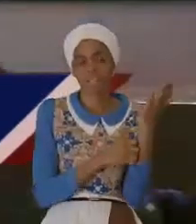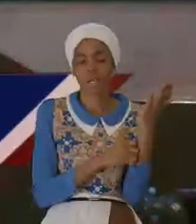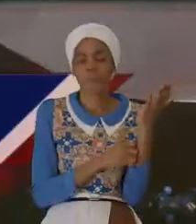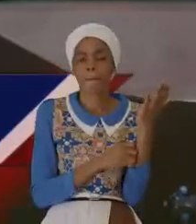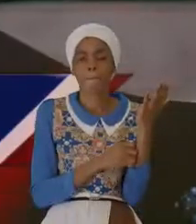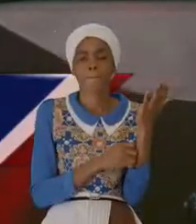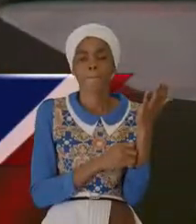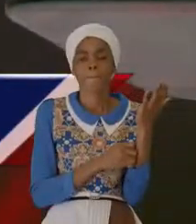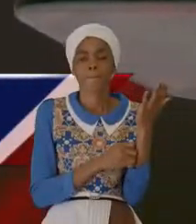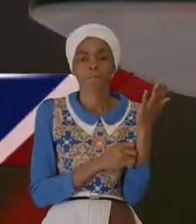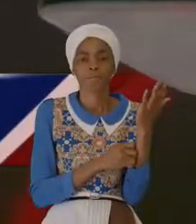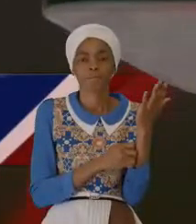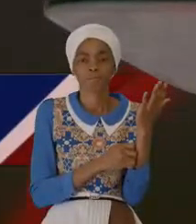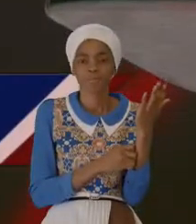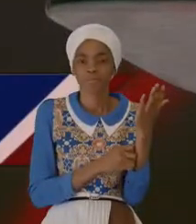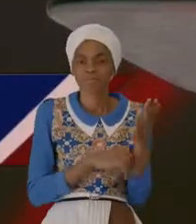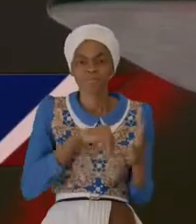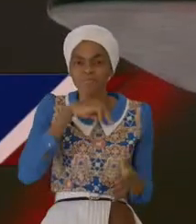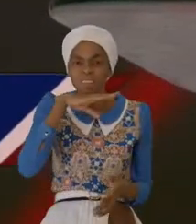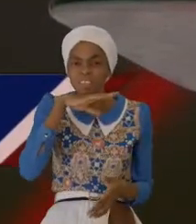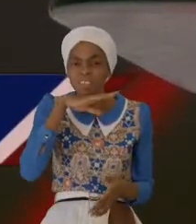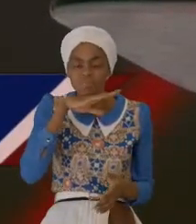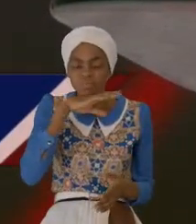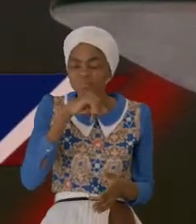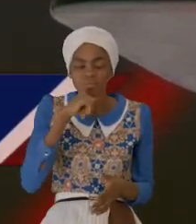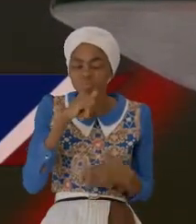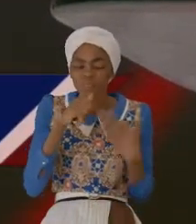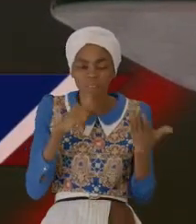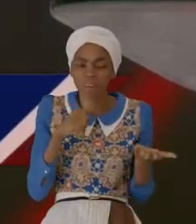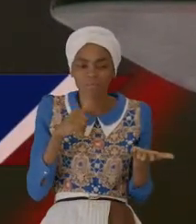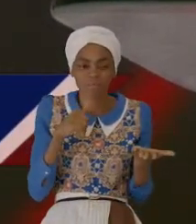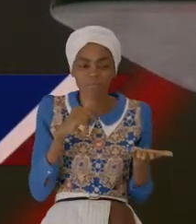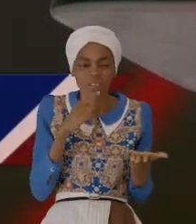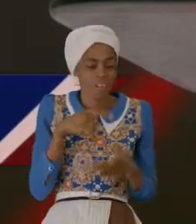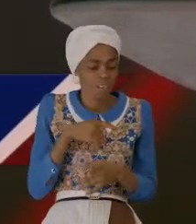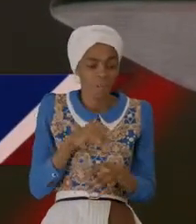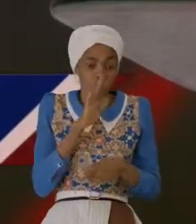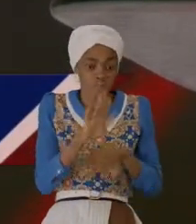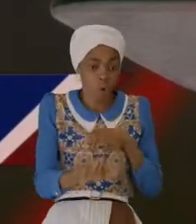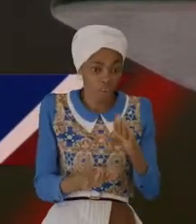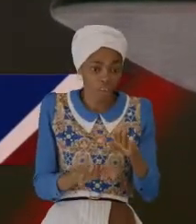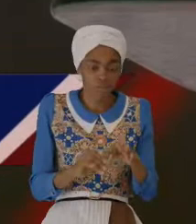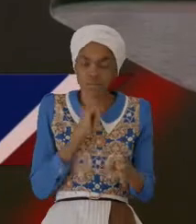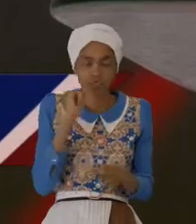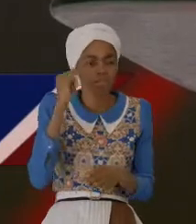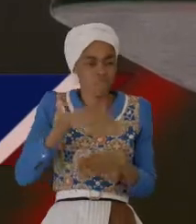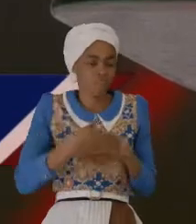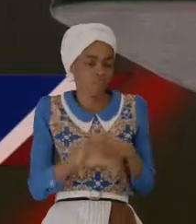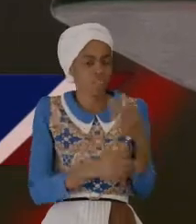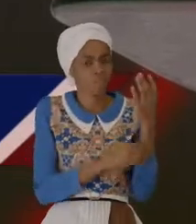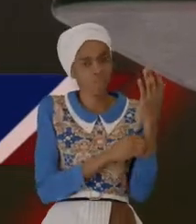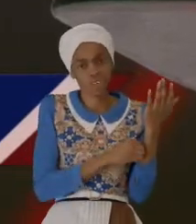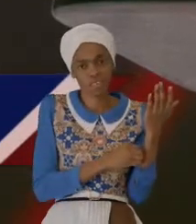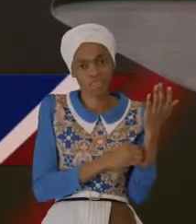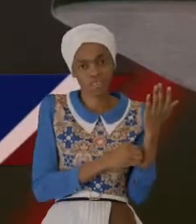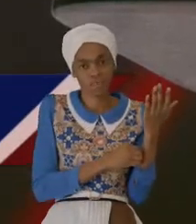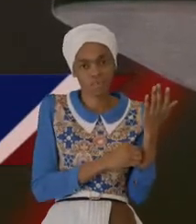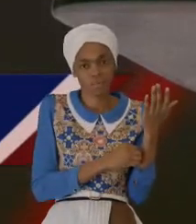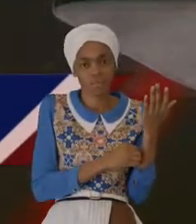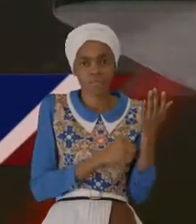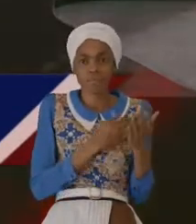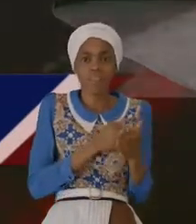flesh or cleanness is off they walk Notch after the Flesh and all the